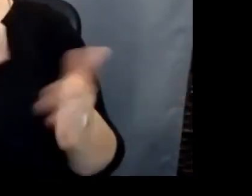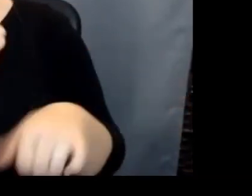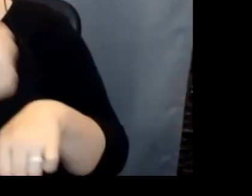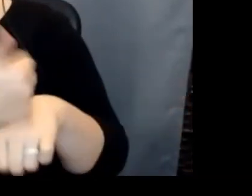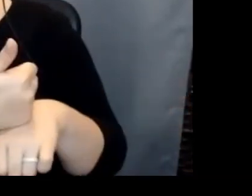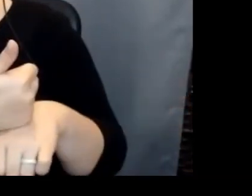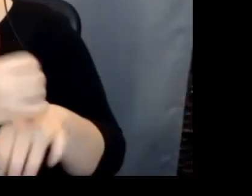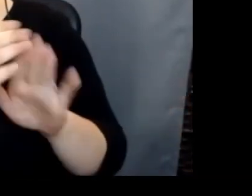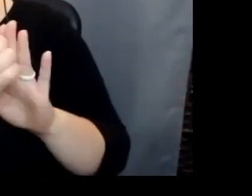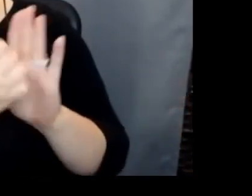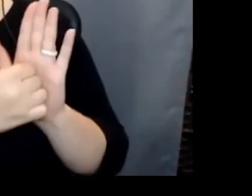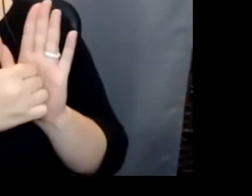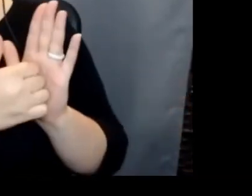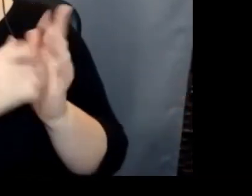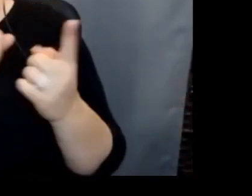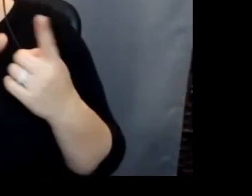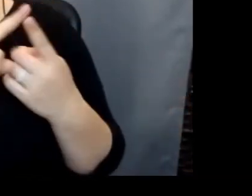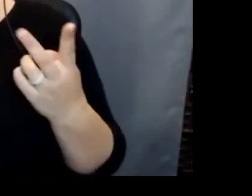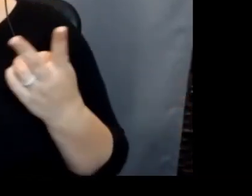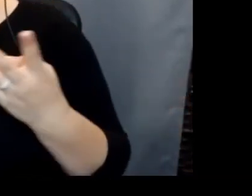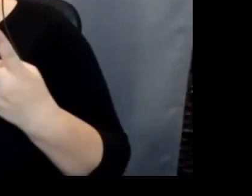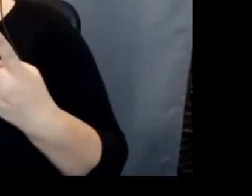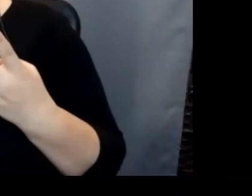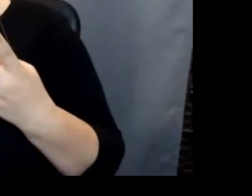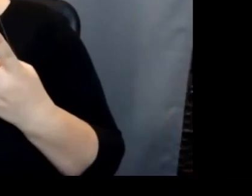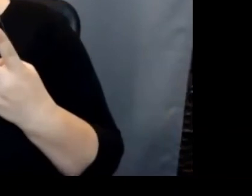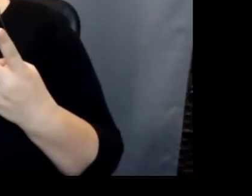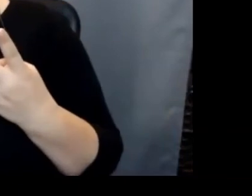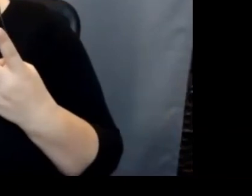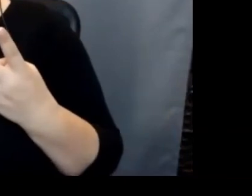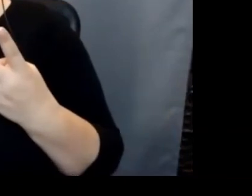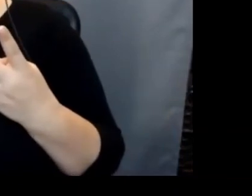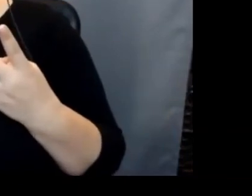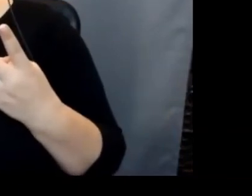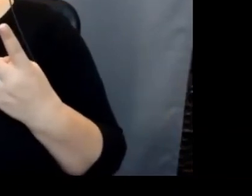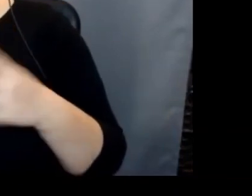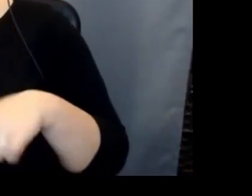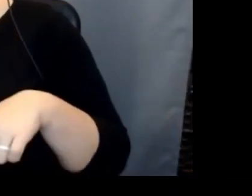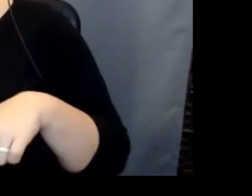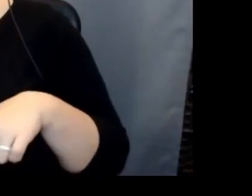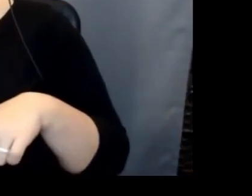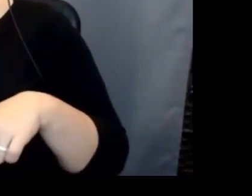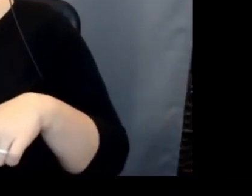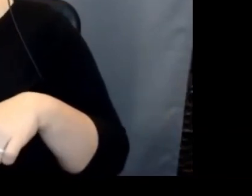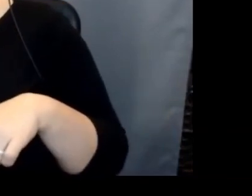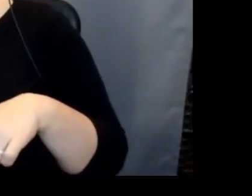account, and then the turnaround time for the EFT transfer?